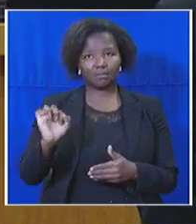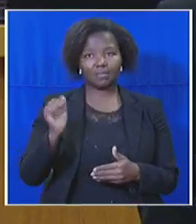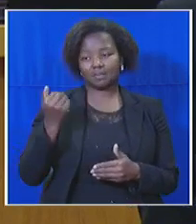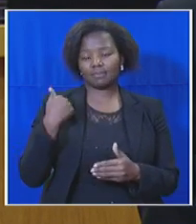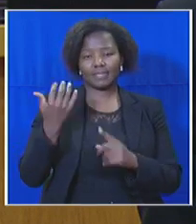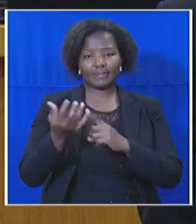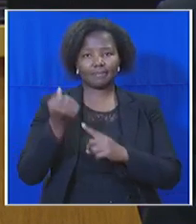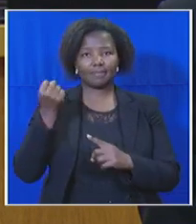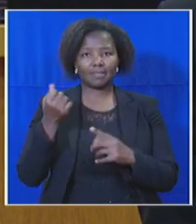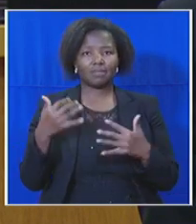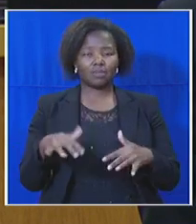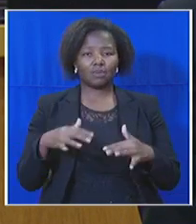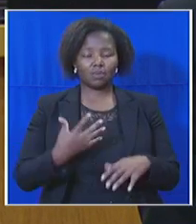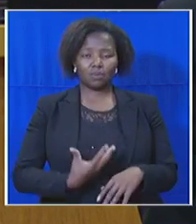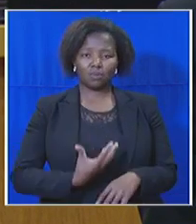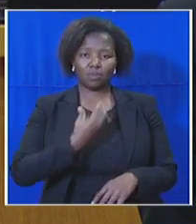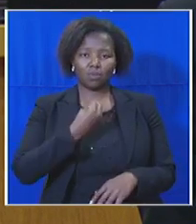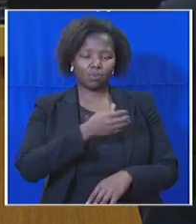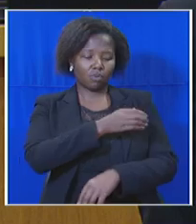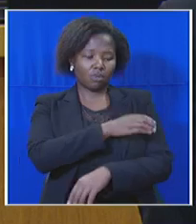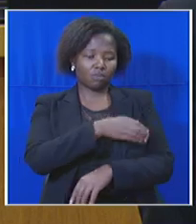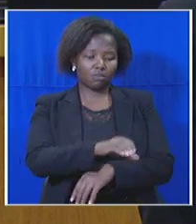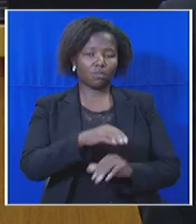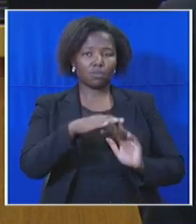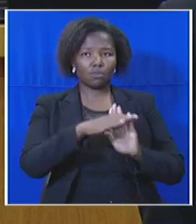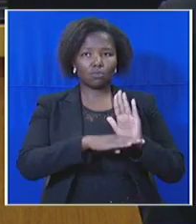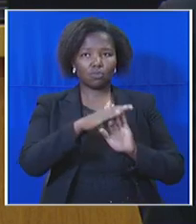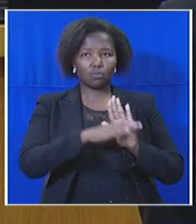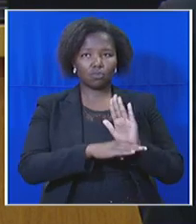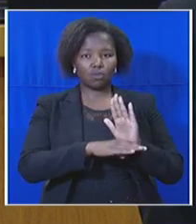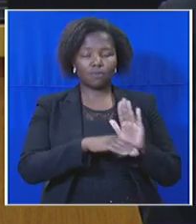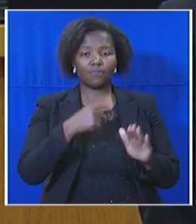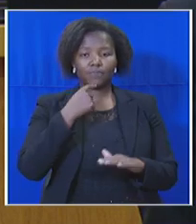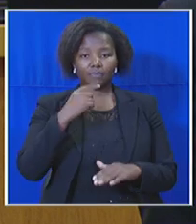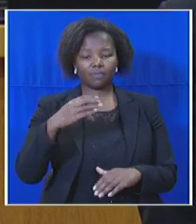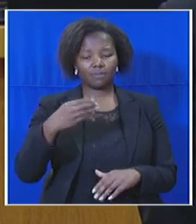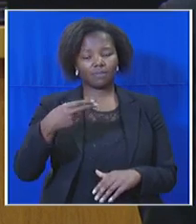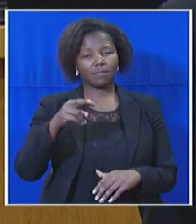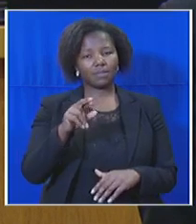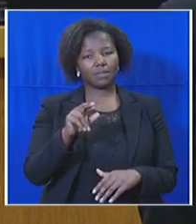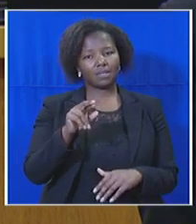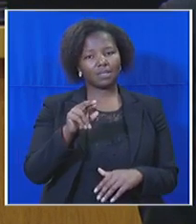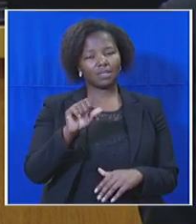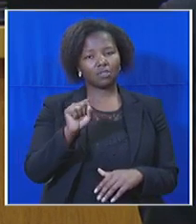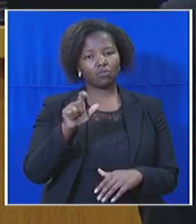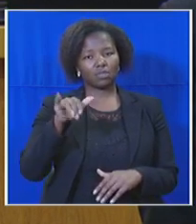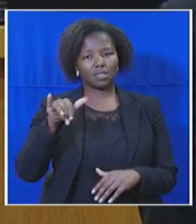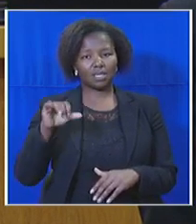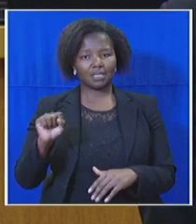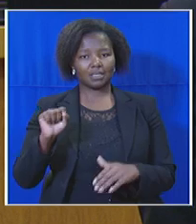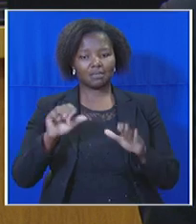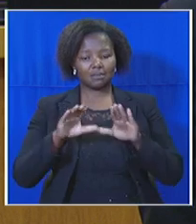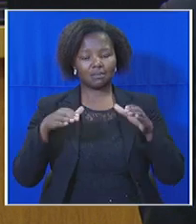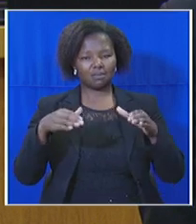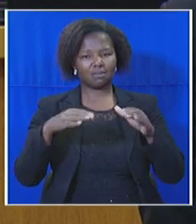its pioneering youth empowerment intervention called the Chrysalis Academy. Established in 2000 under a DA